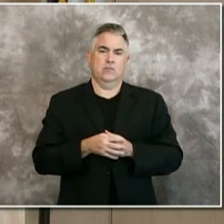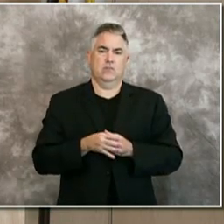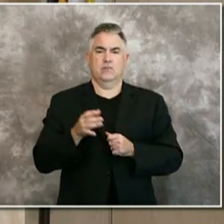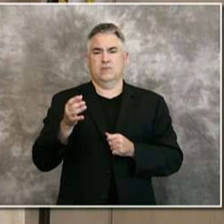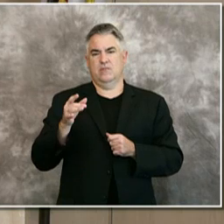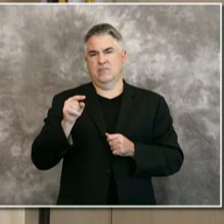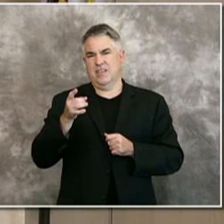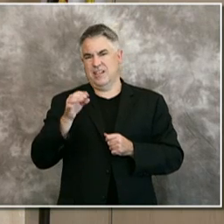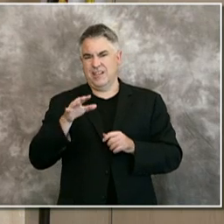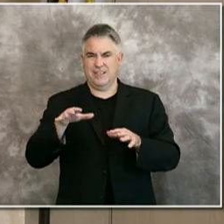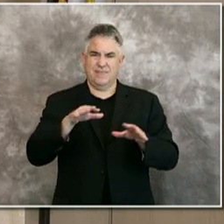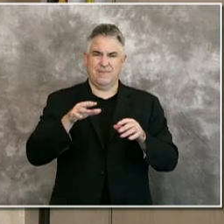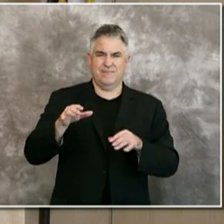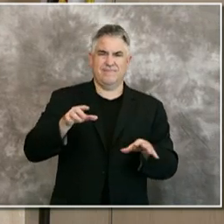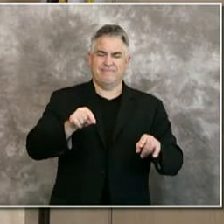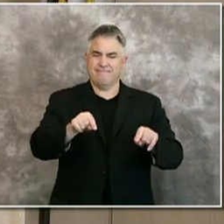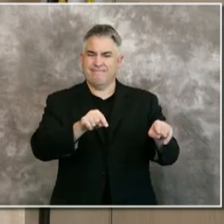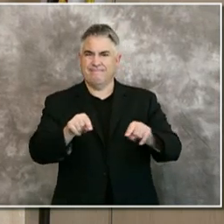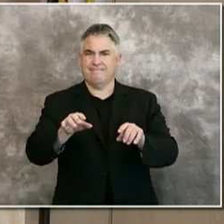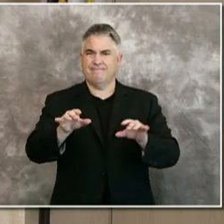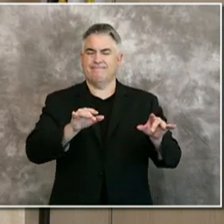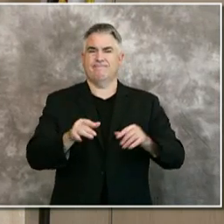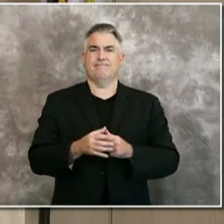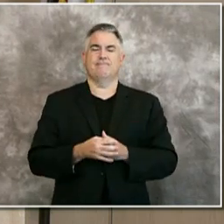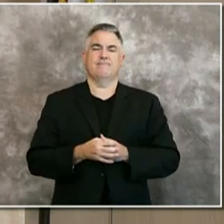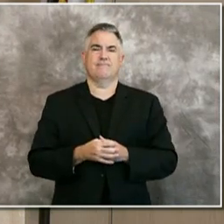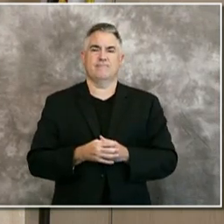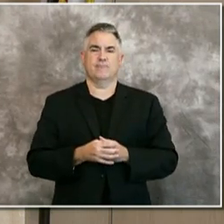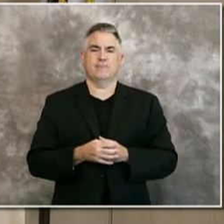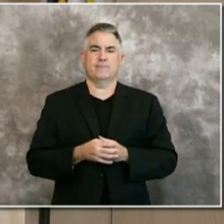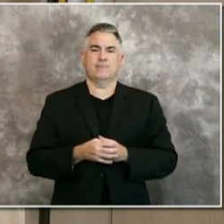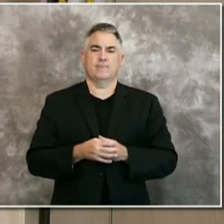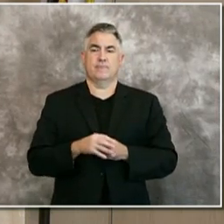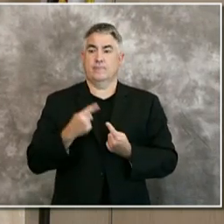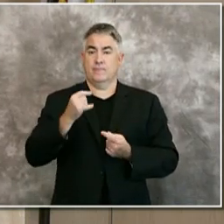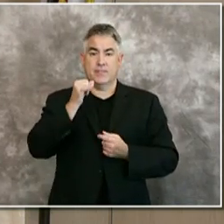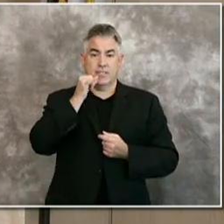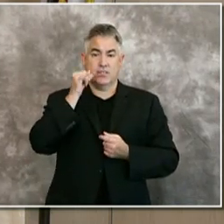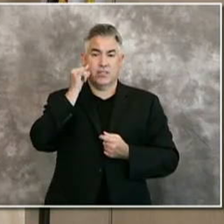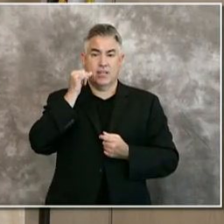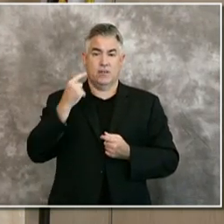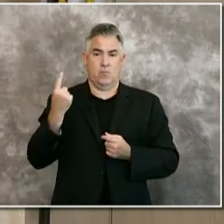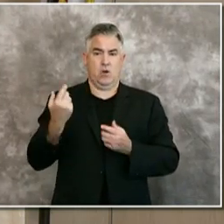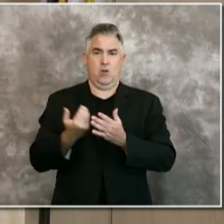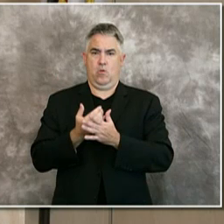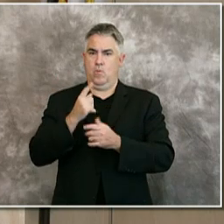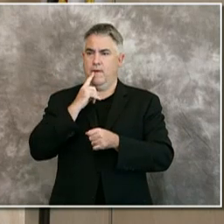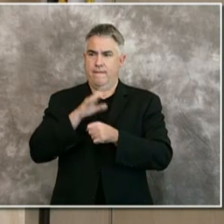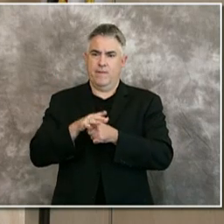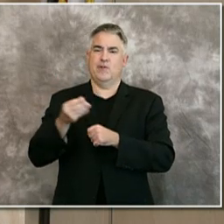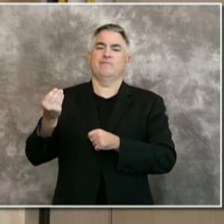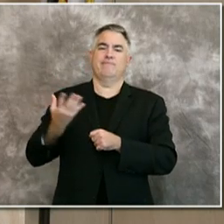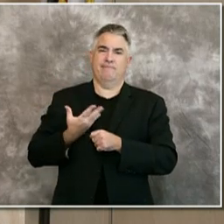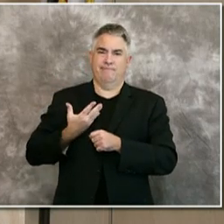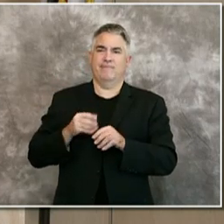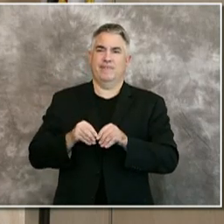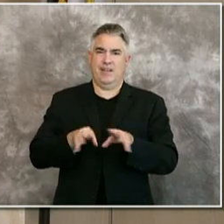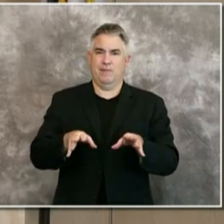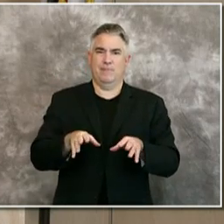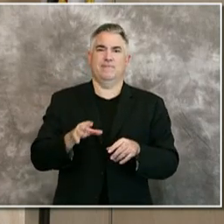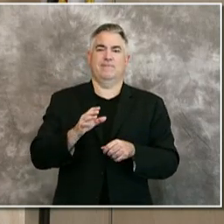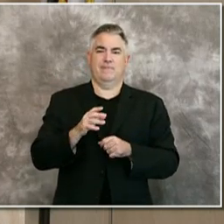outbreaks. Now, since yesterday, we've had one new confirmed outbreak reported and